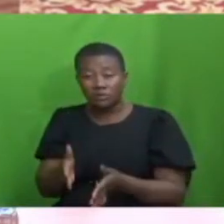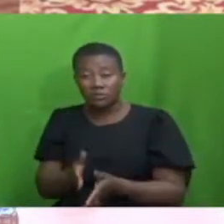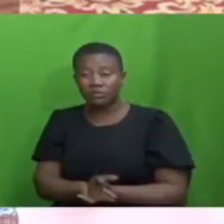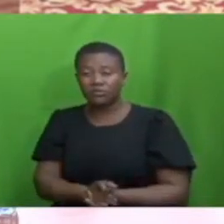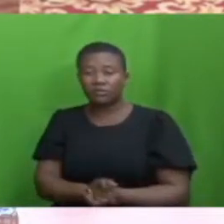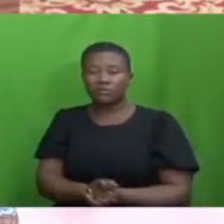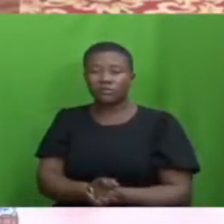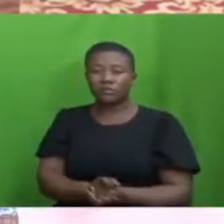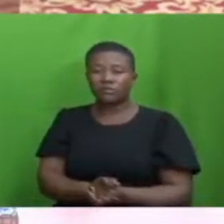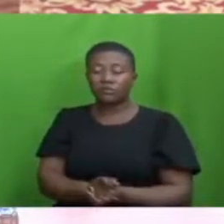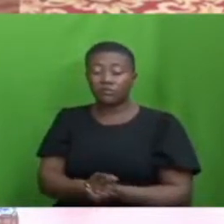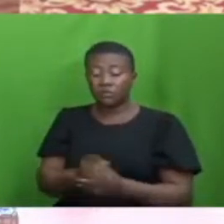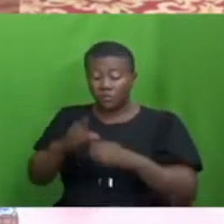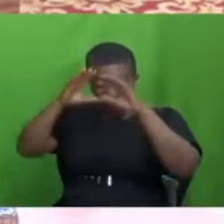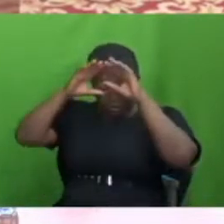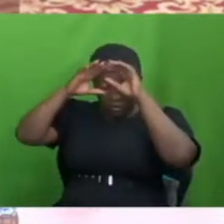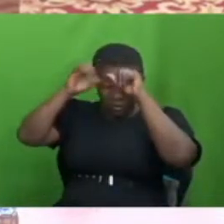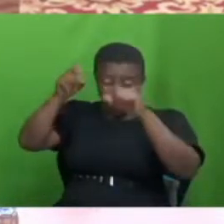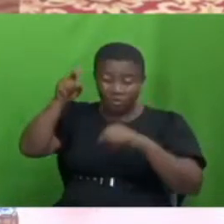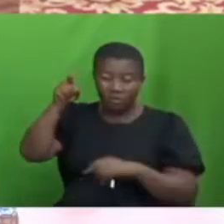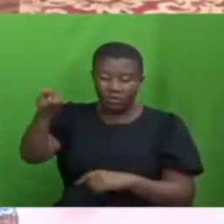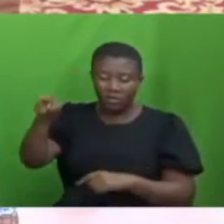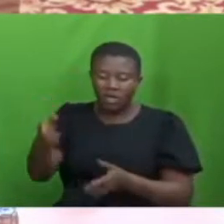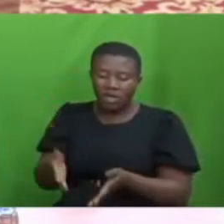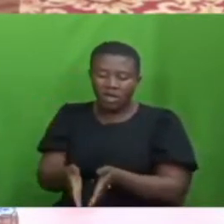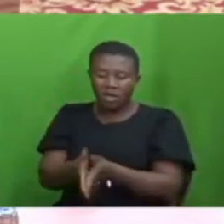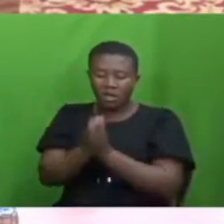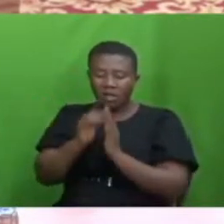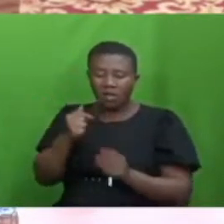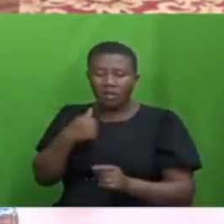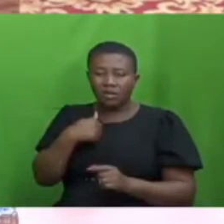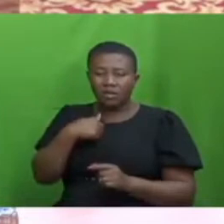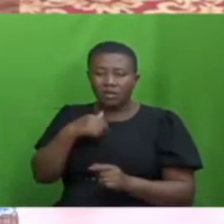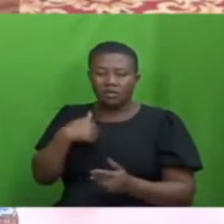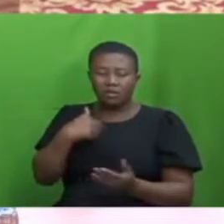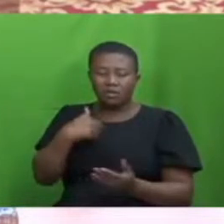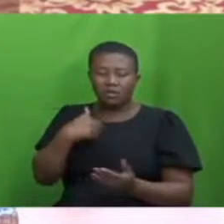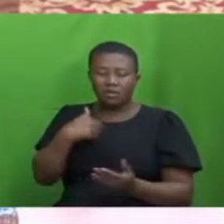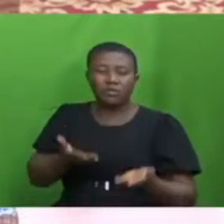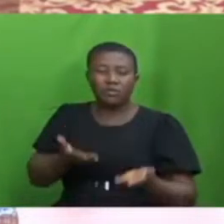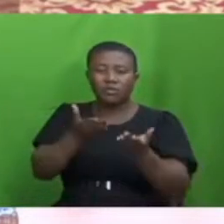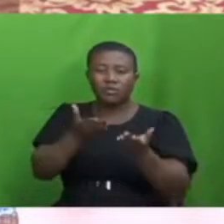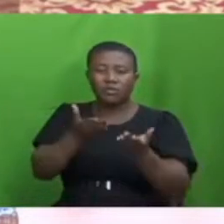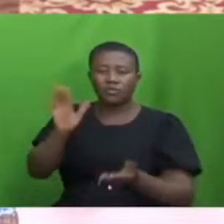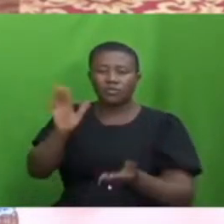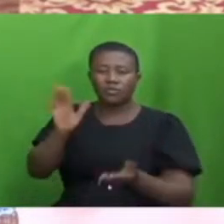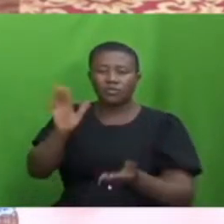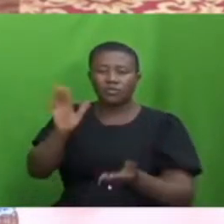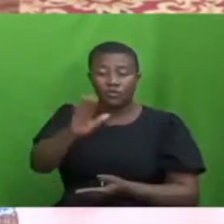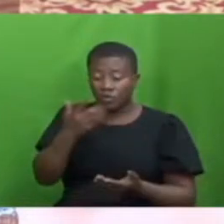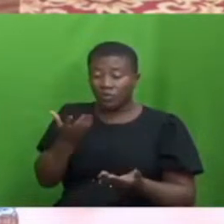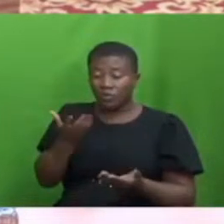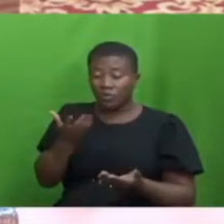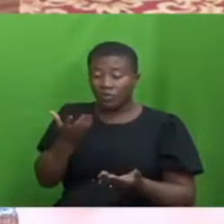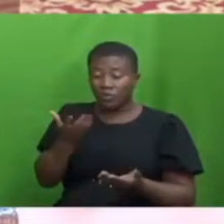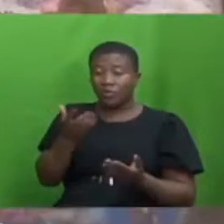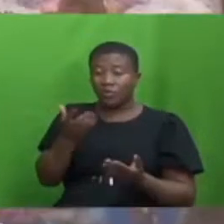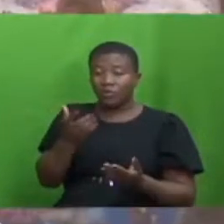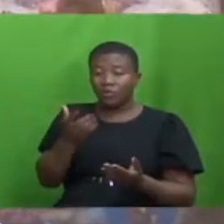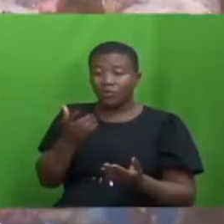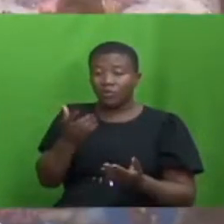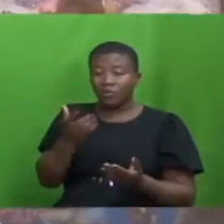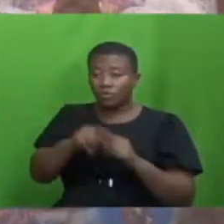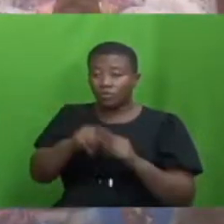His Excellency President Akufo-Addo has asked that I convey his profound gratitude to this House for passing all the